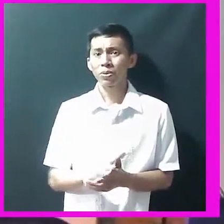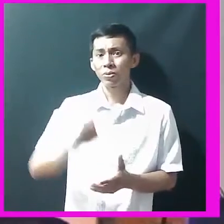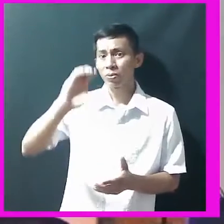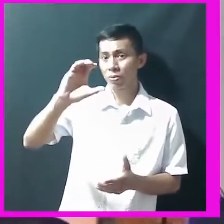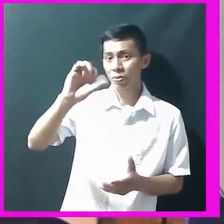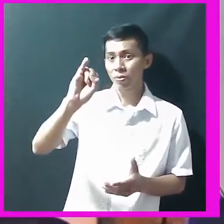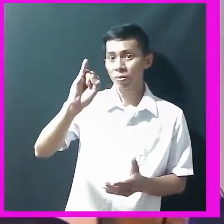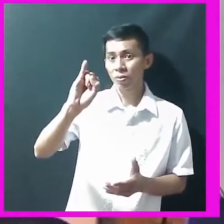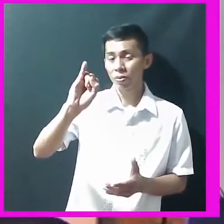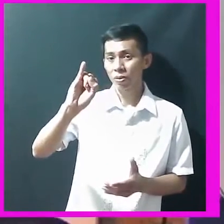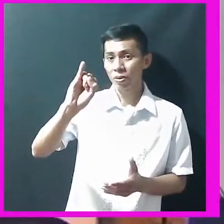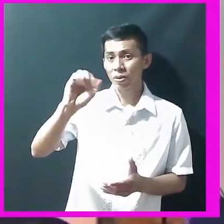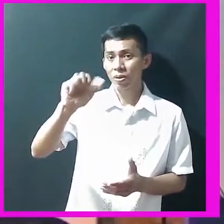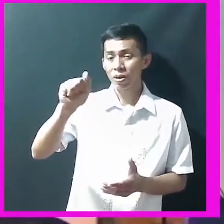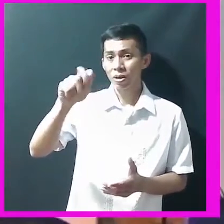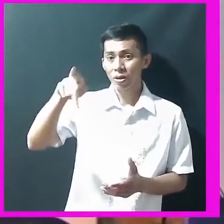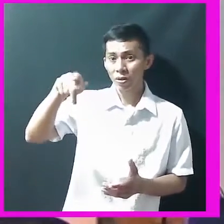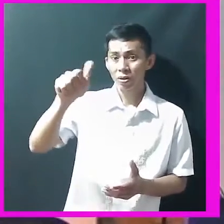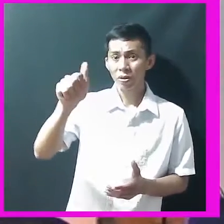means depression.